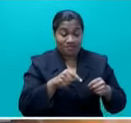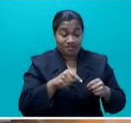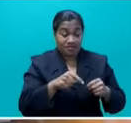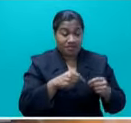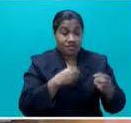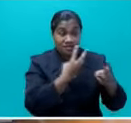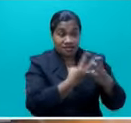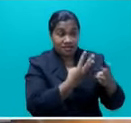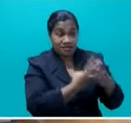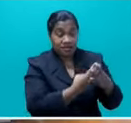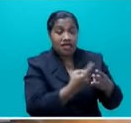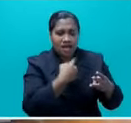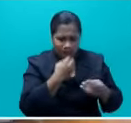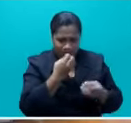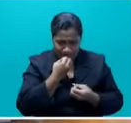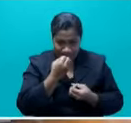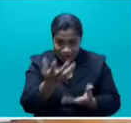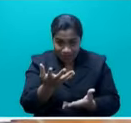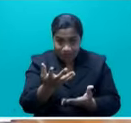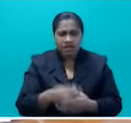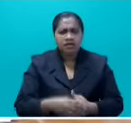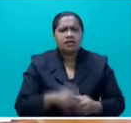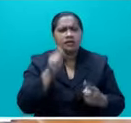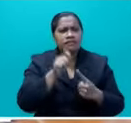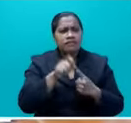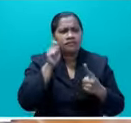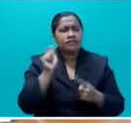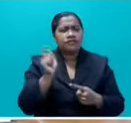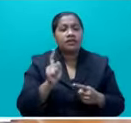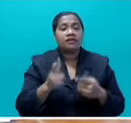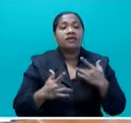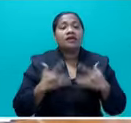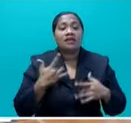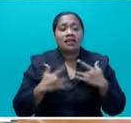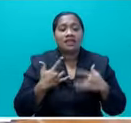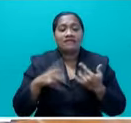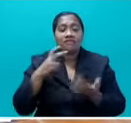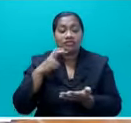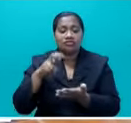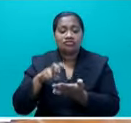position, particularly with the life registration on the register.